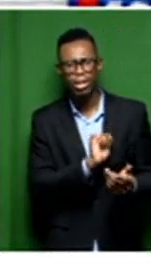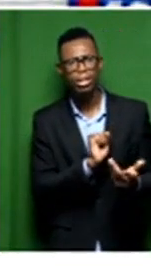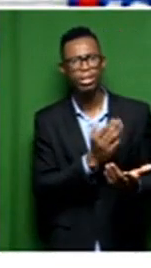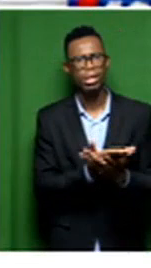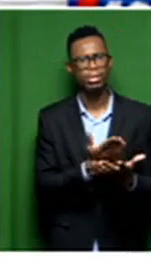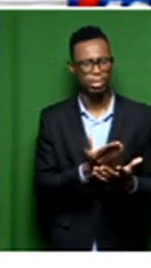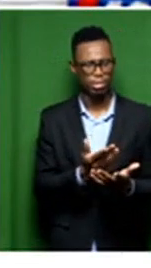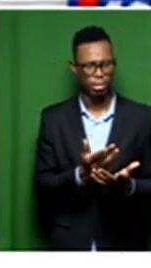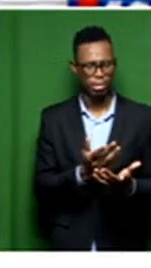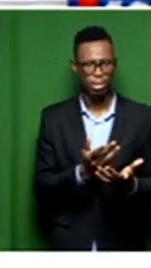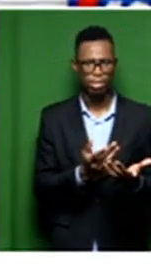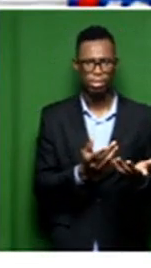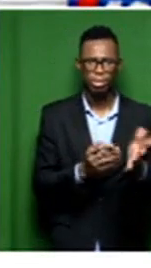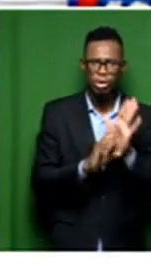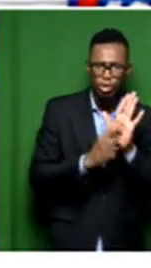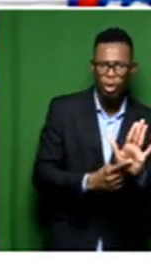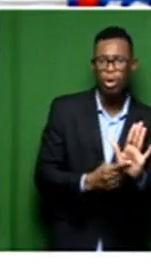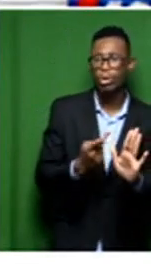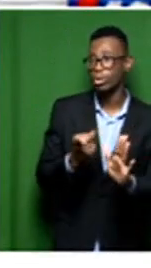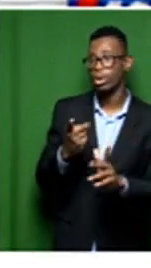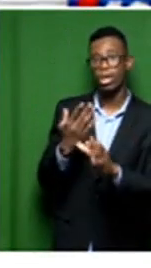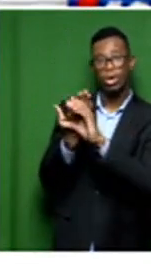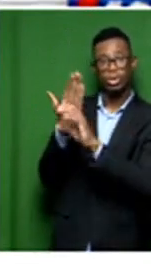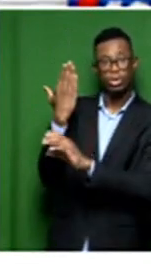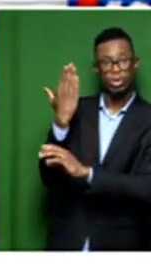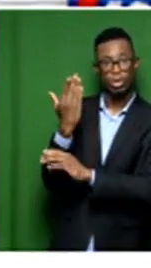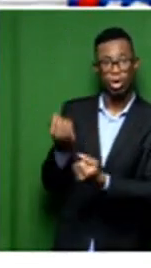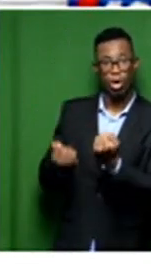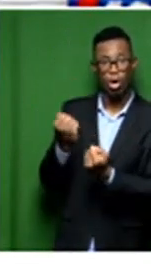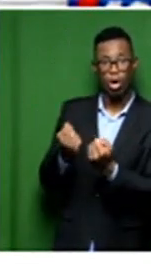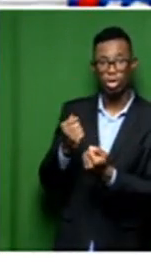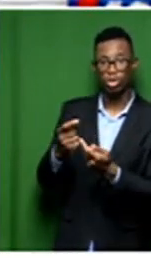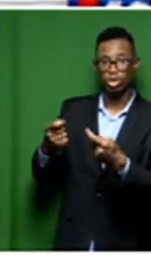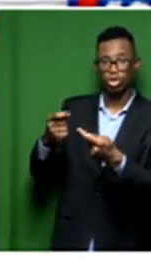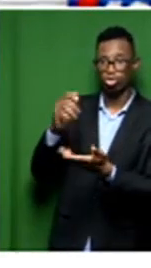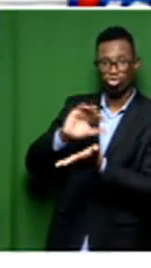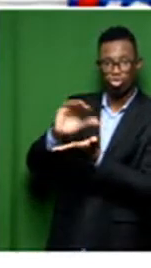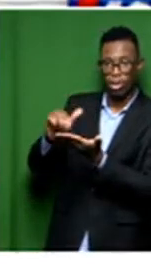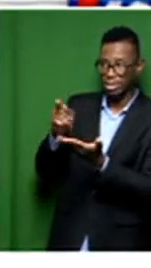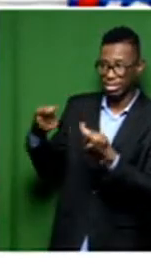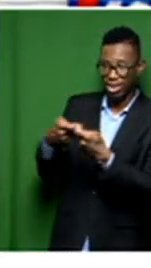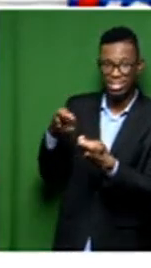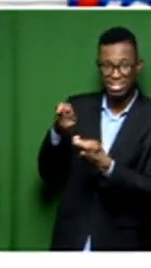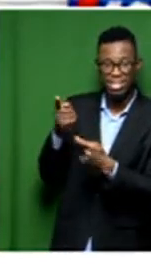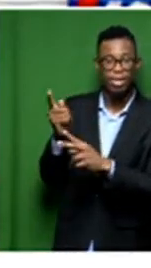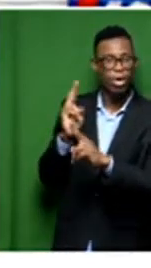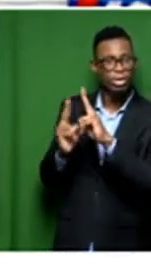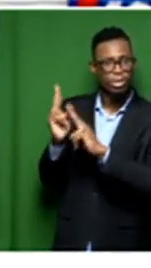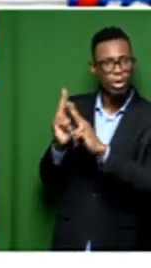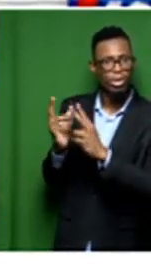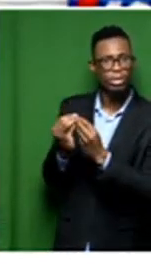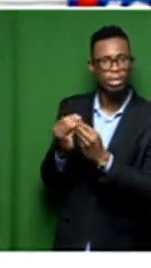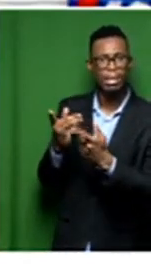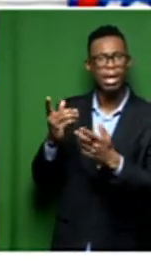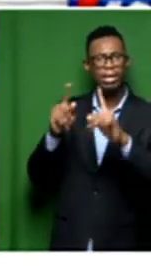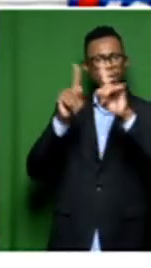we provide linkages with our friends at the Constitutional Court Trust to some of the archive footage of people historically holding up